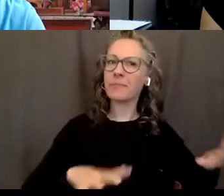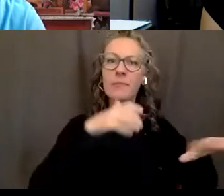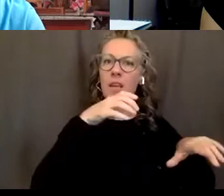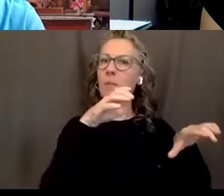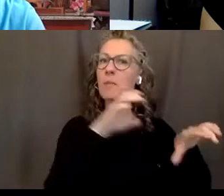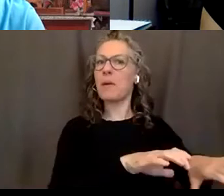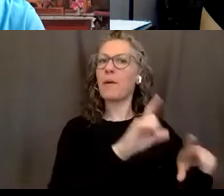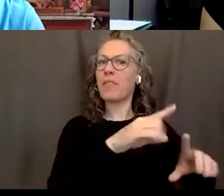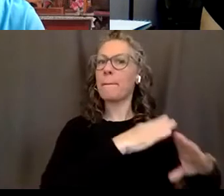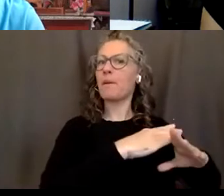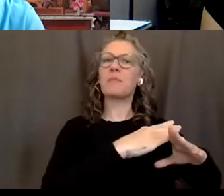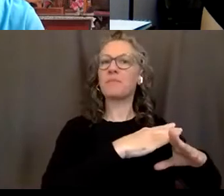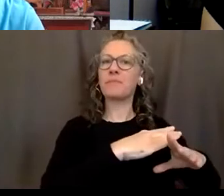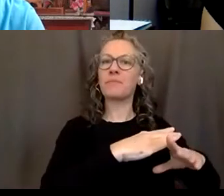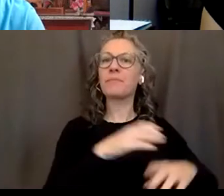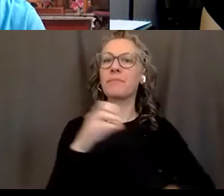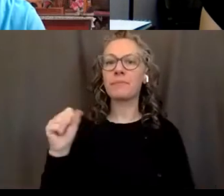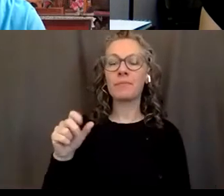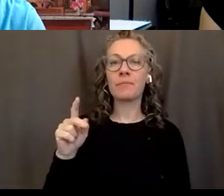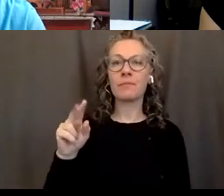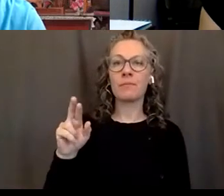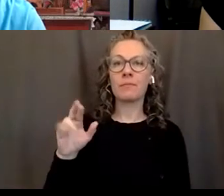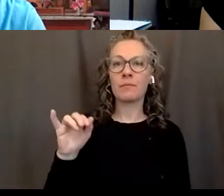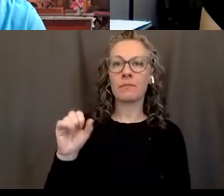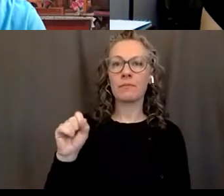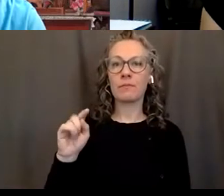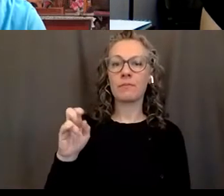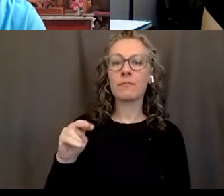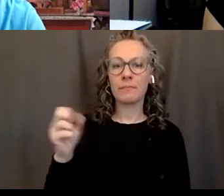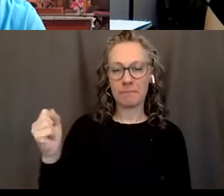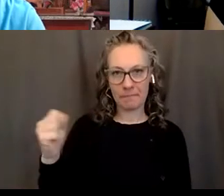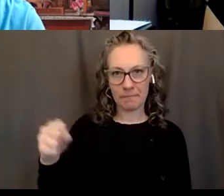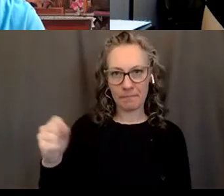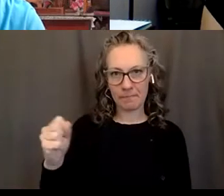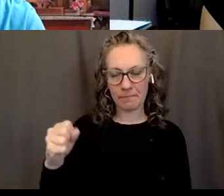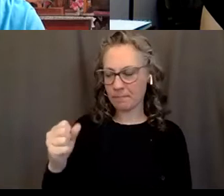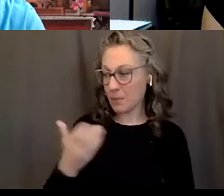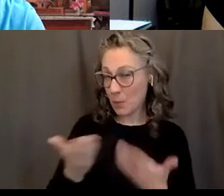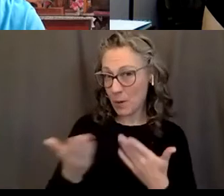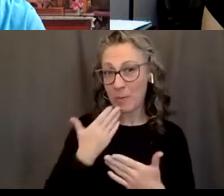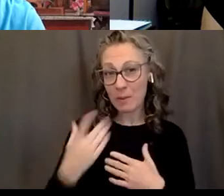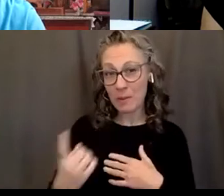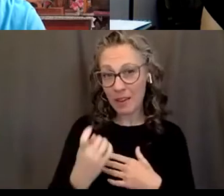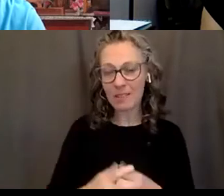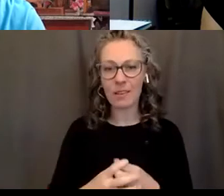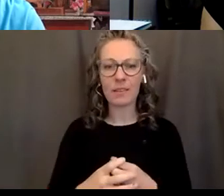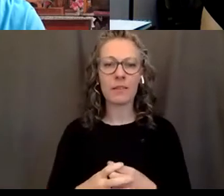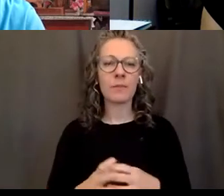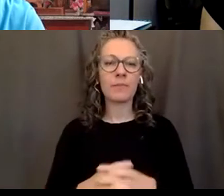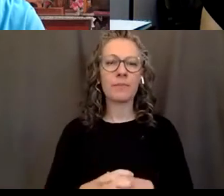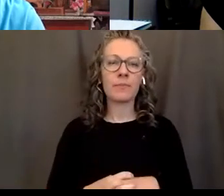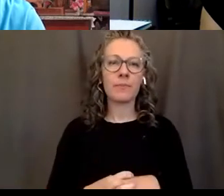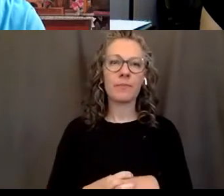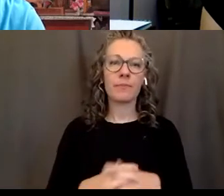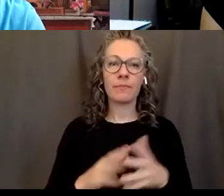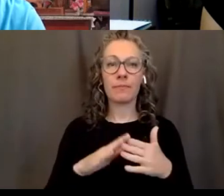this. Yeah, it looks like Kristen said yes. Oh, good. You're very welcome. Thanks for asking. And then there was another question